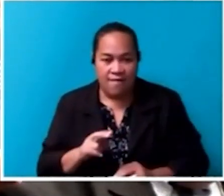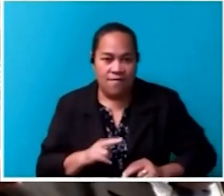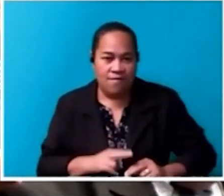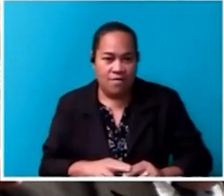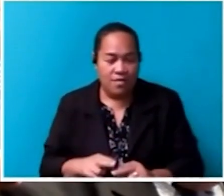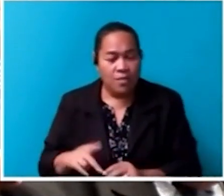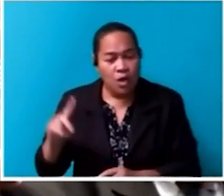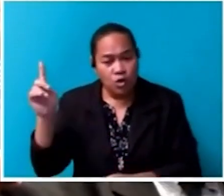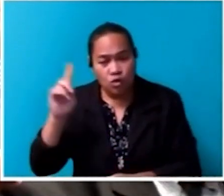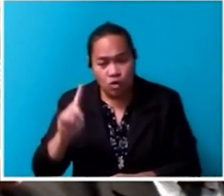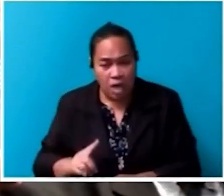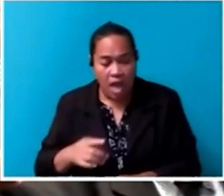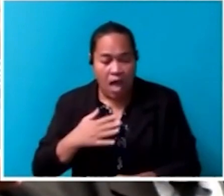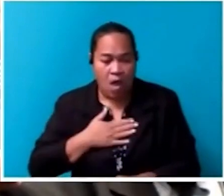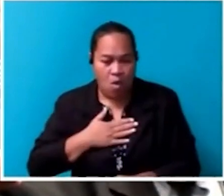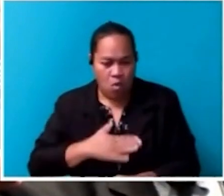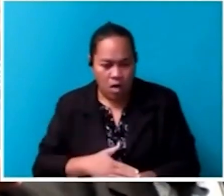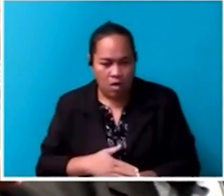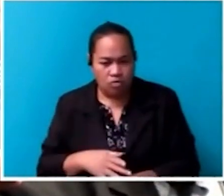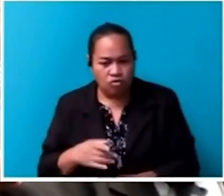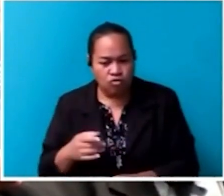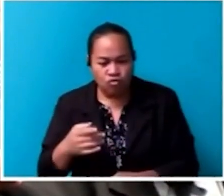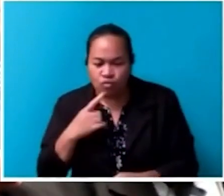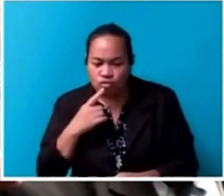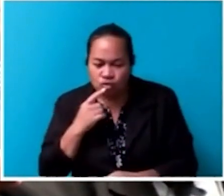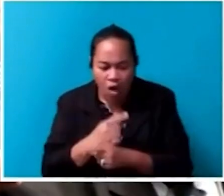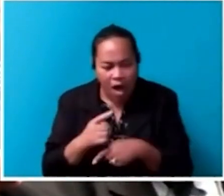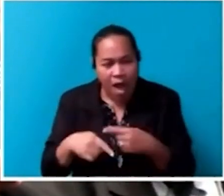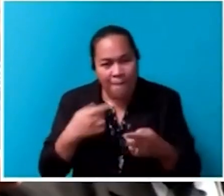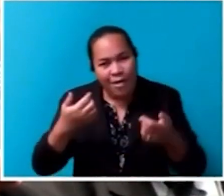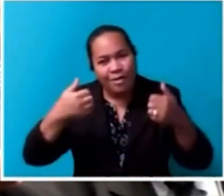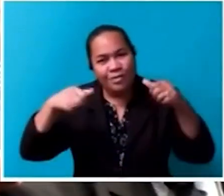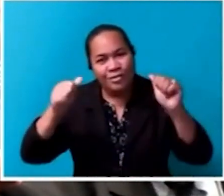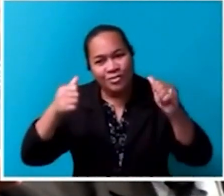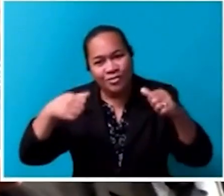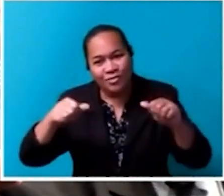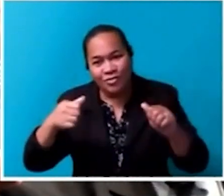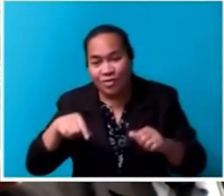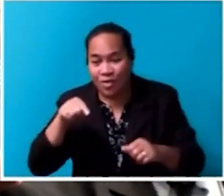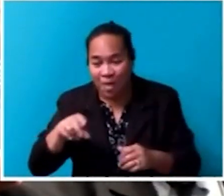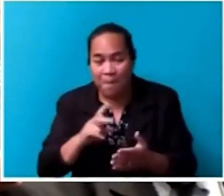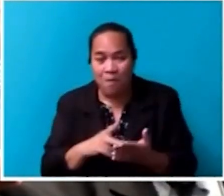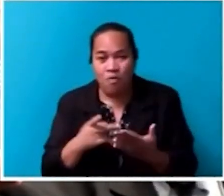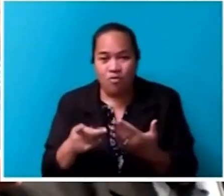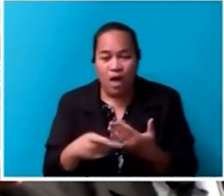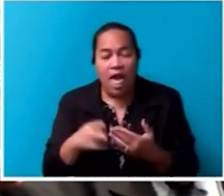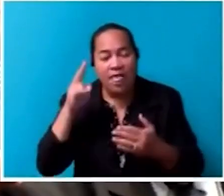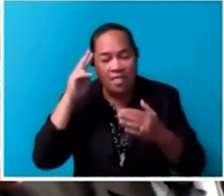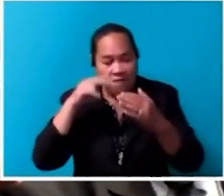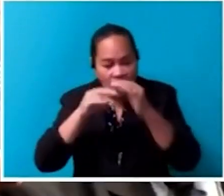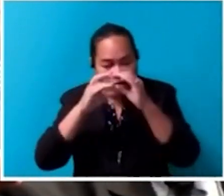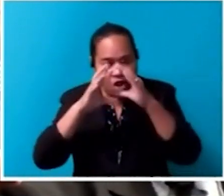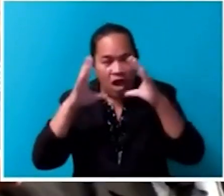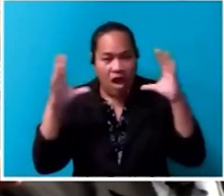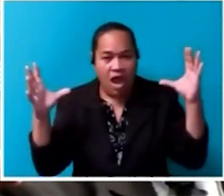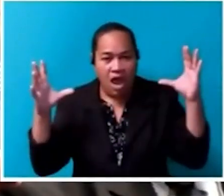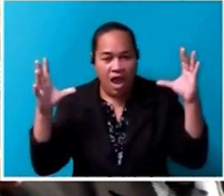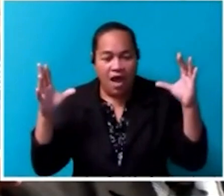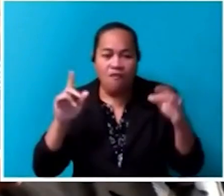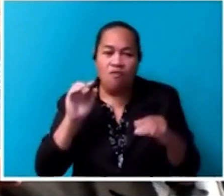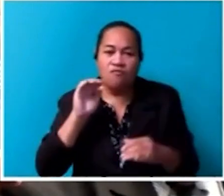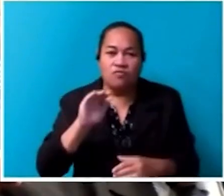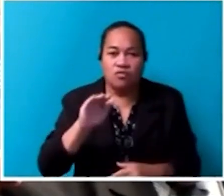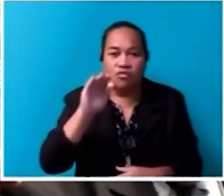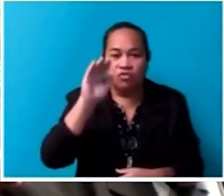Today, I wish to present the achievements of the Easter on the Park program and the vision it paves for the